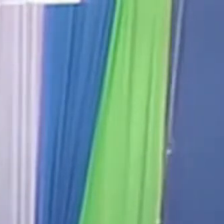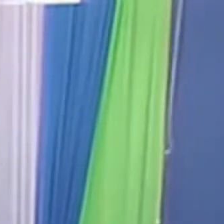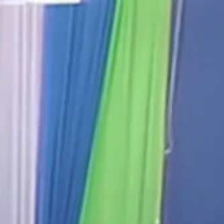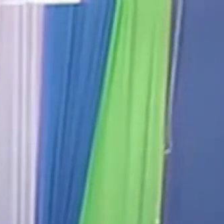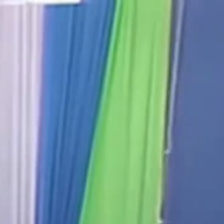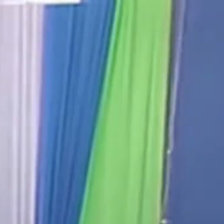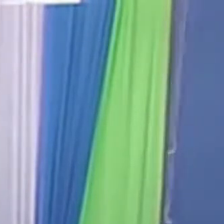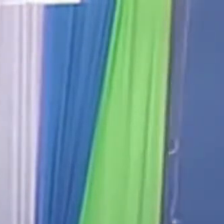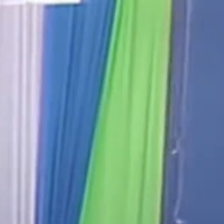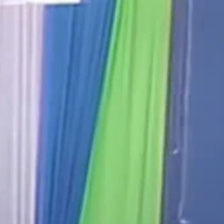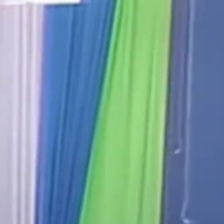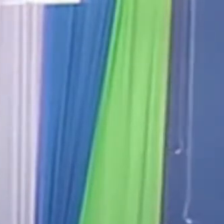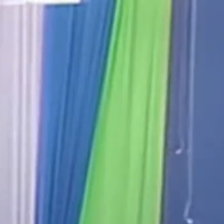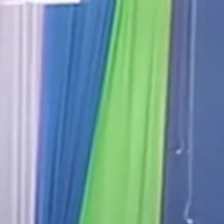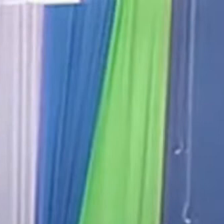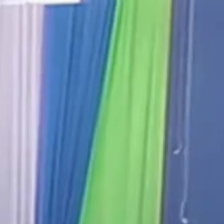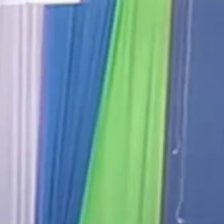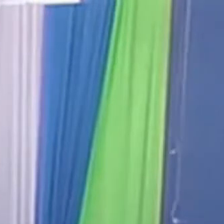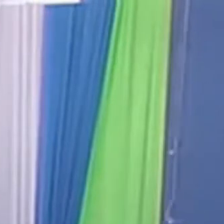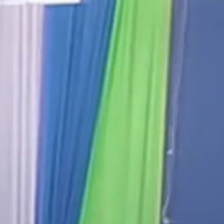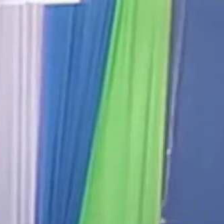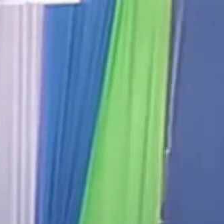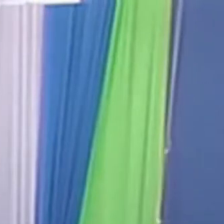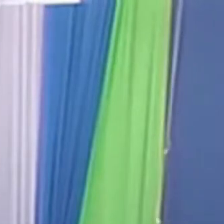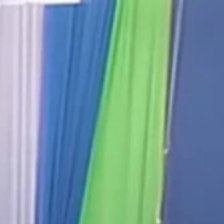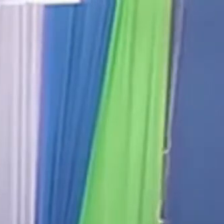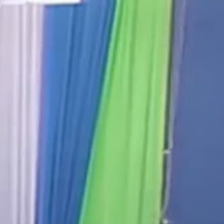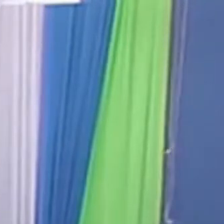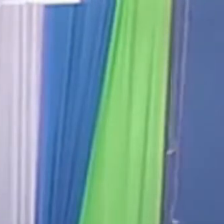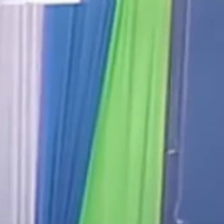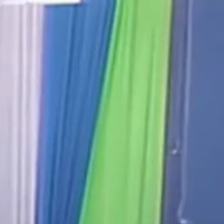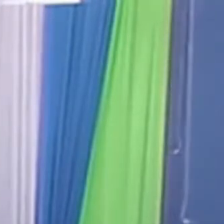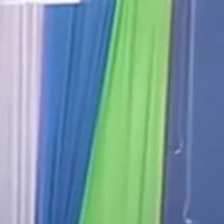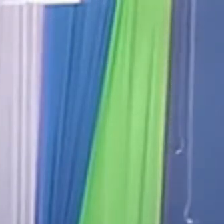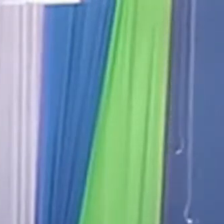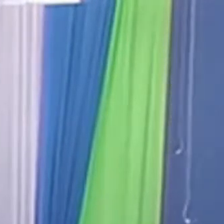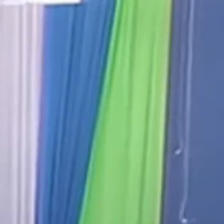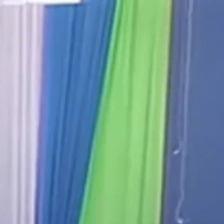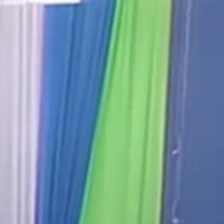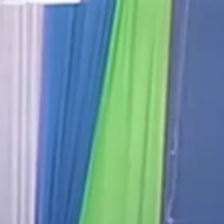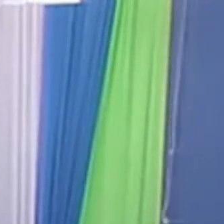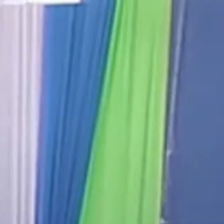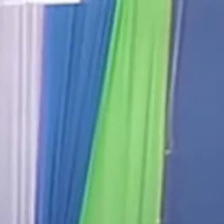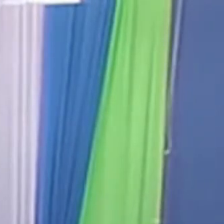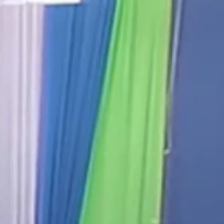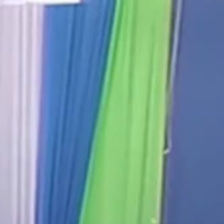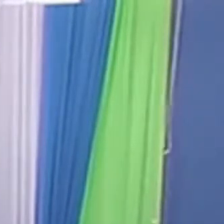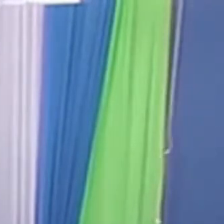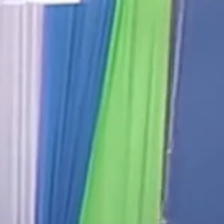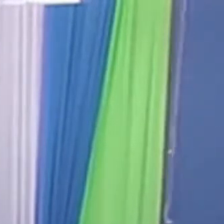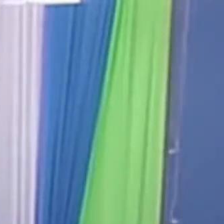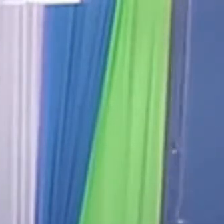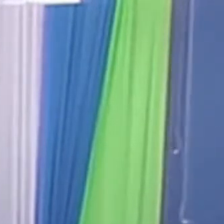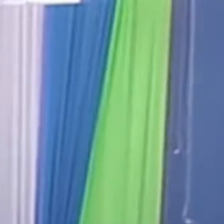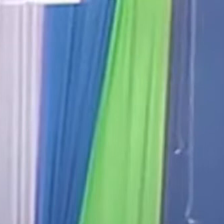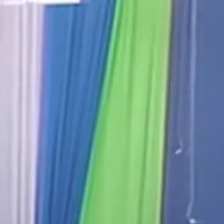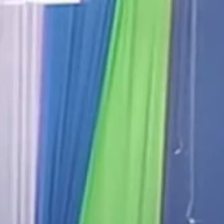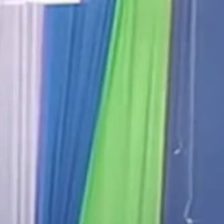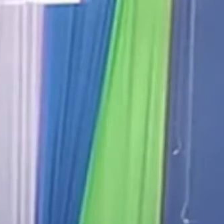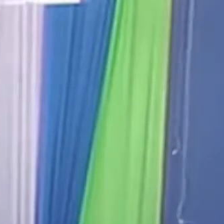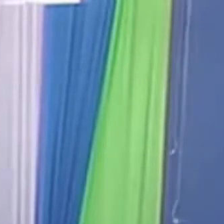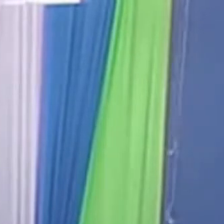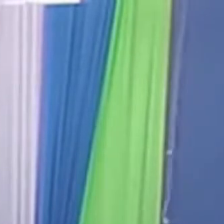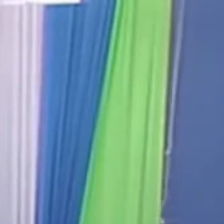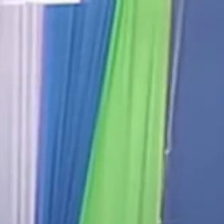soul, worship your holy name. Sing like never. Sing